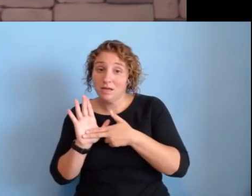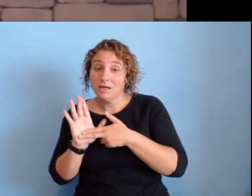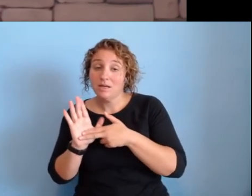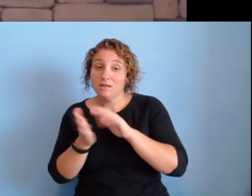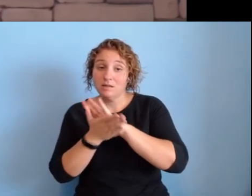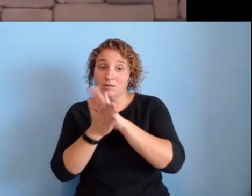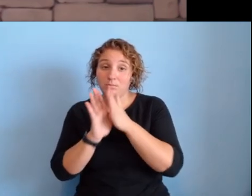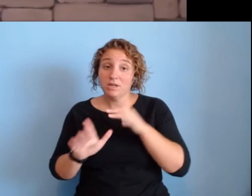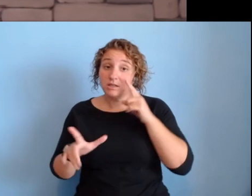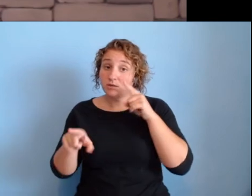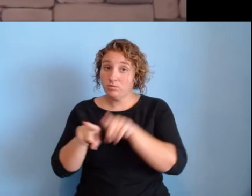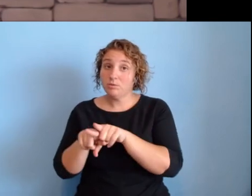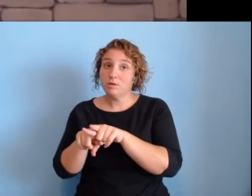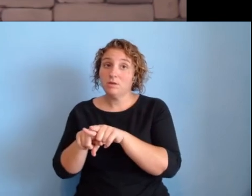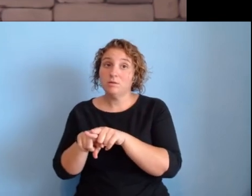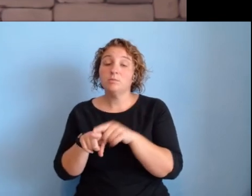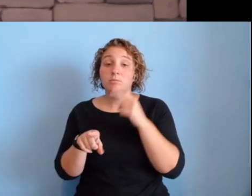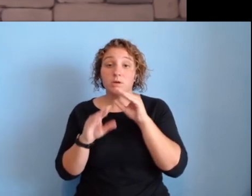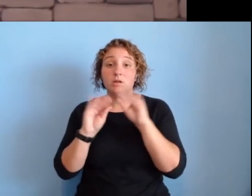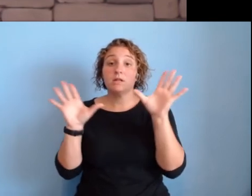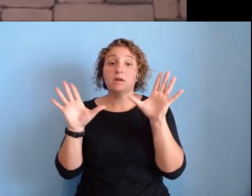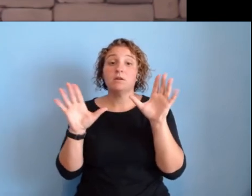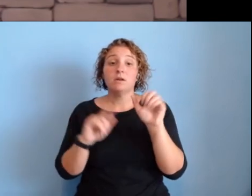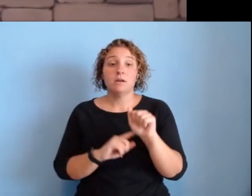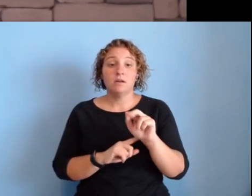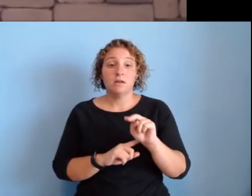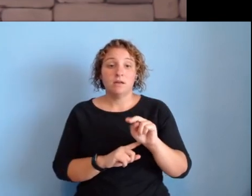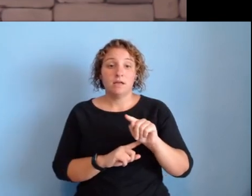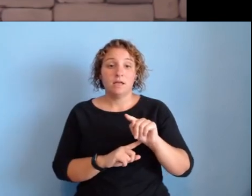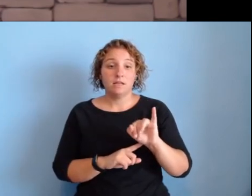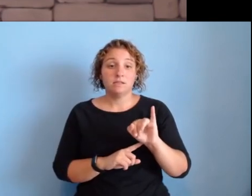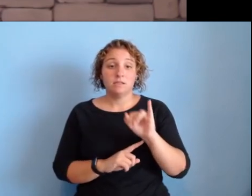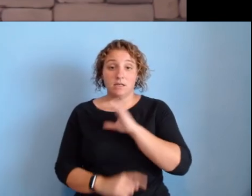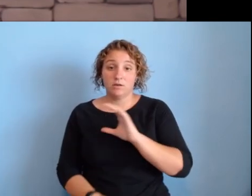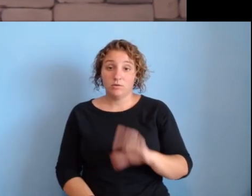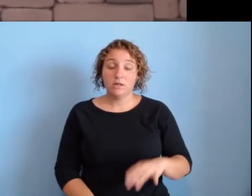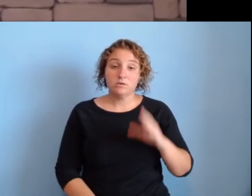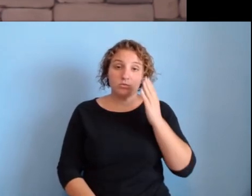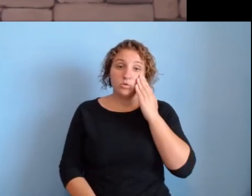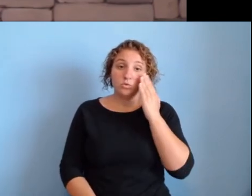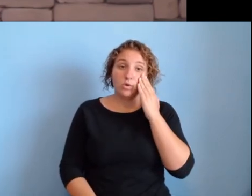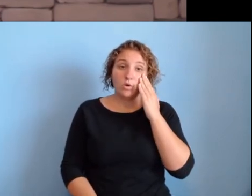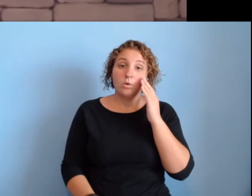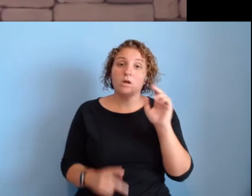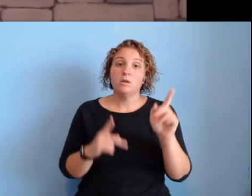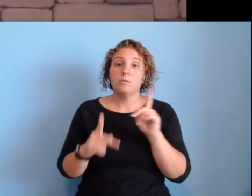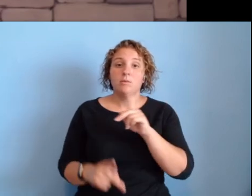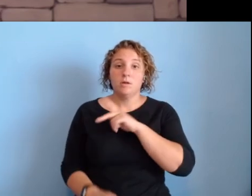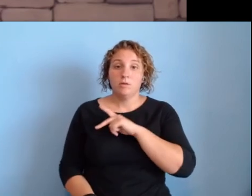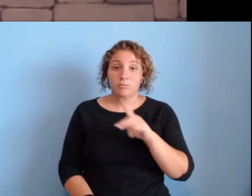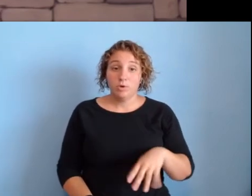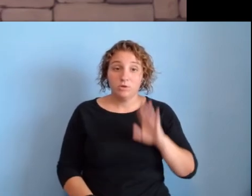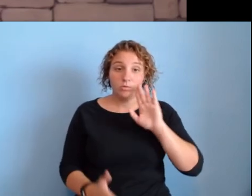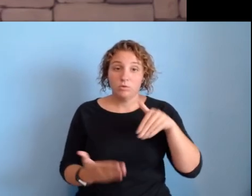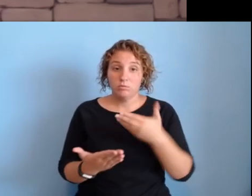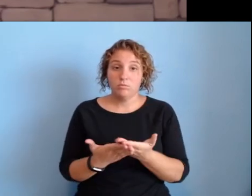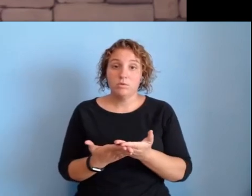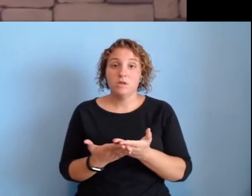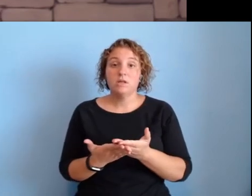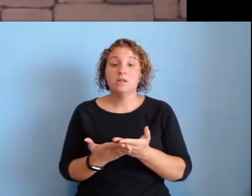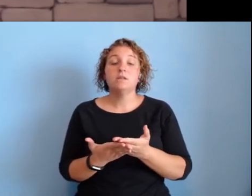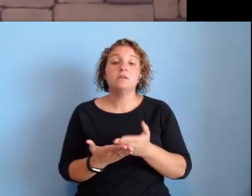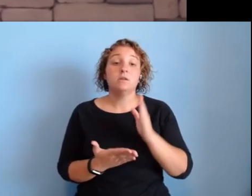is the Antichrist, which if you've been with us a while, you know Daniel 9, 27, the way you know the people, the prince that is to come is the prince